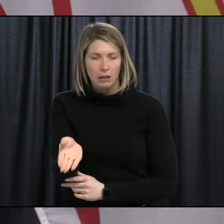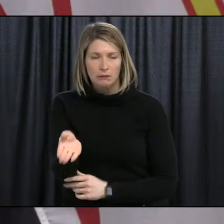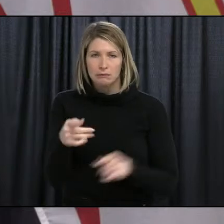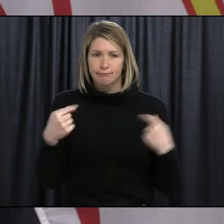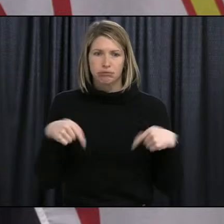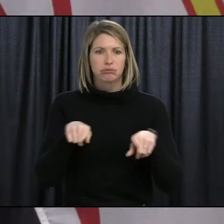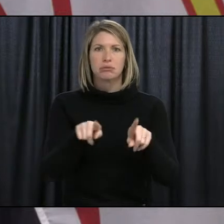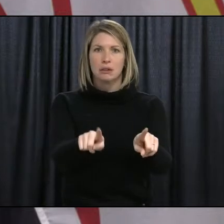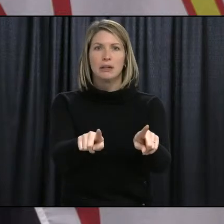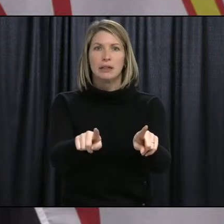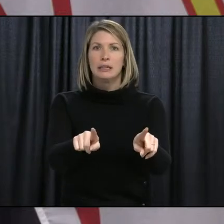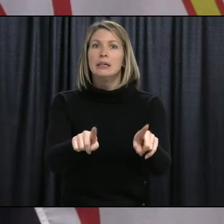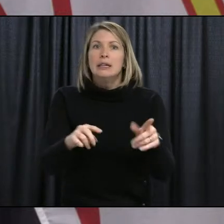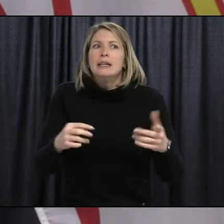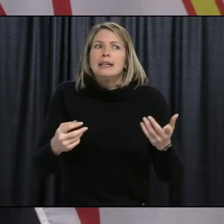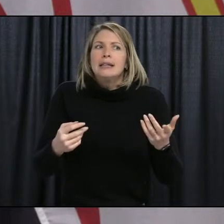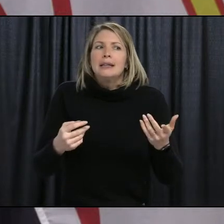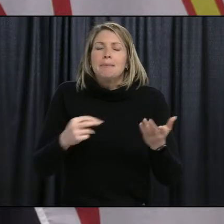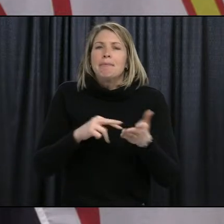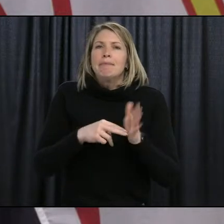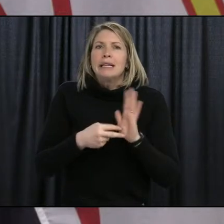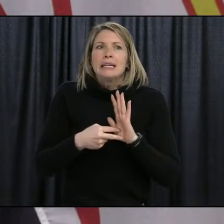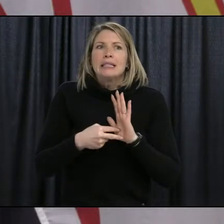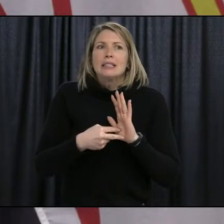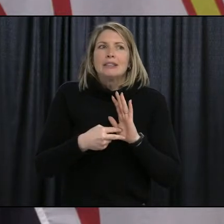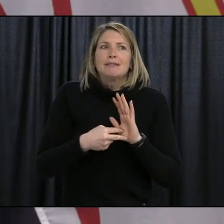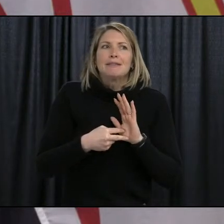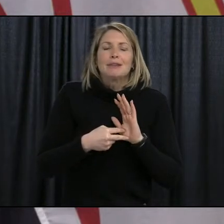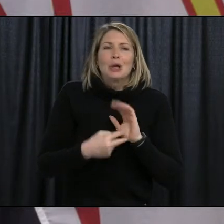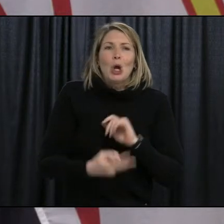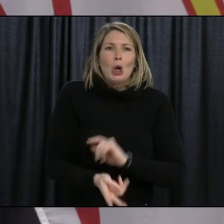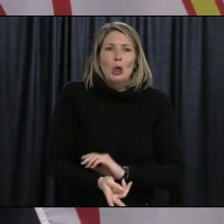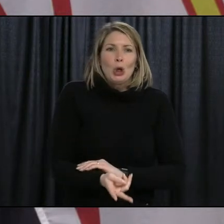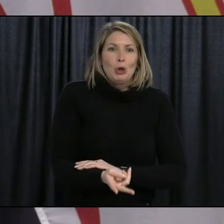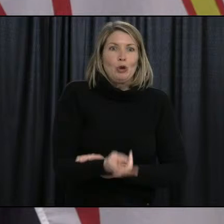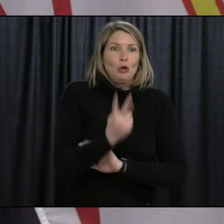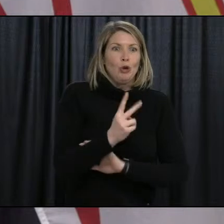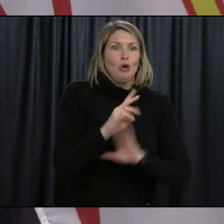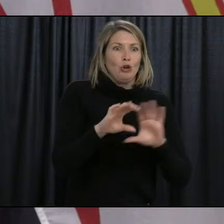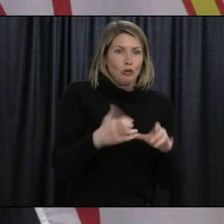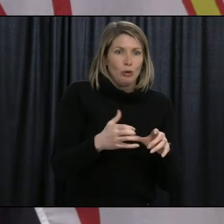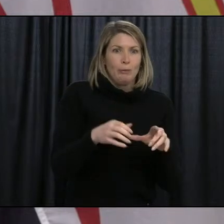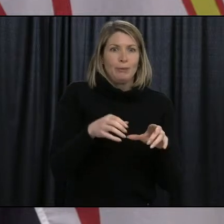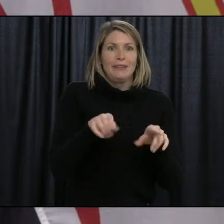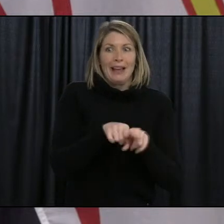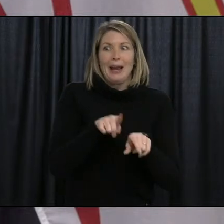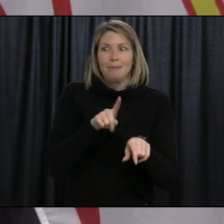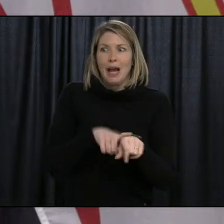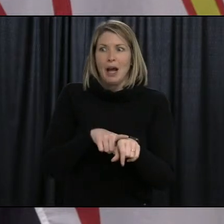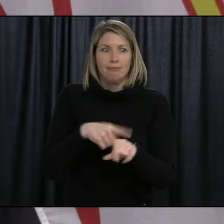there can be two. I guess there'll have to be two concurrent